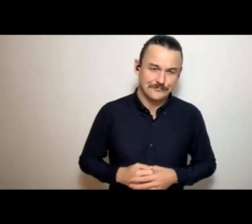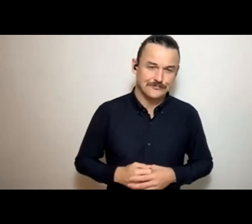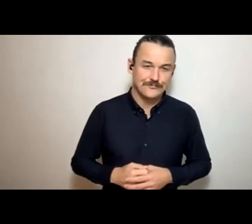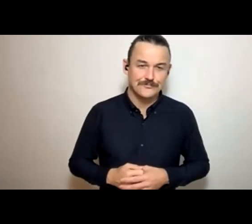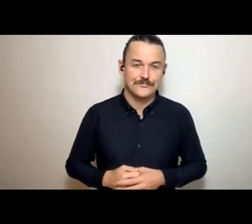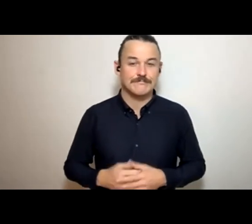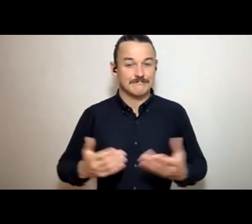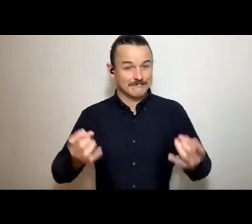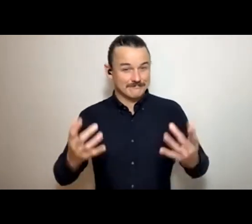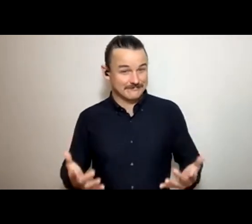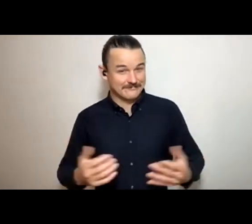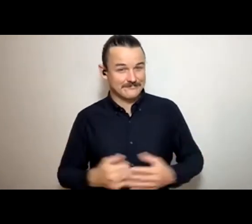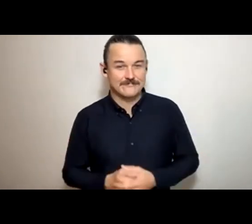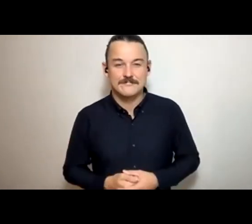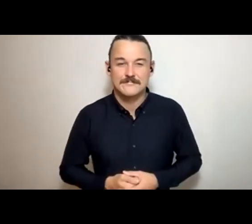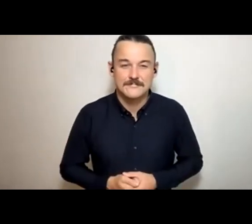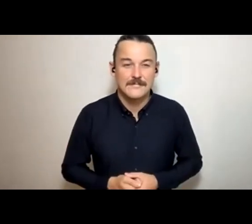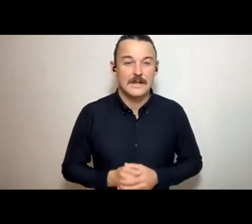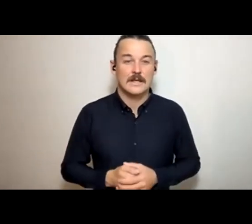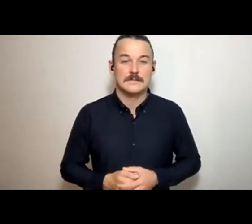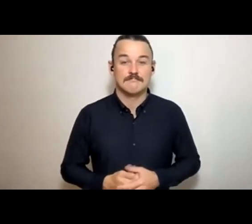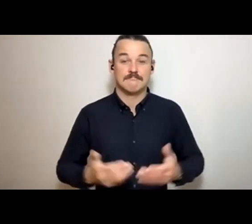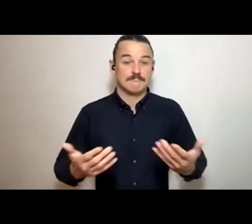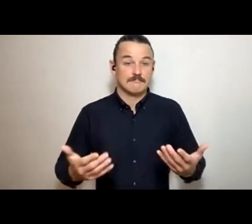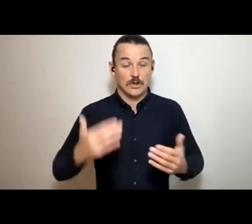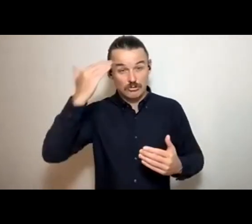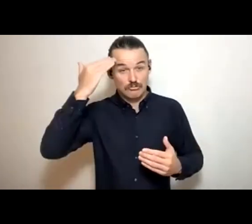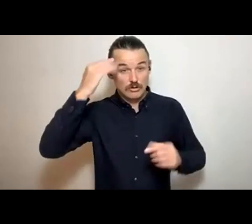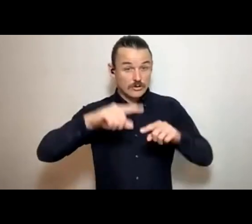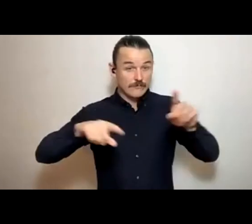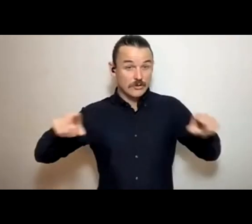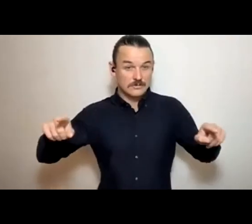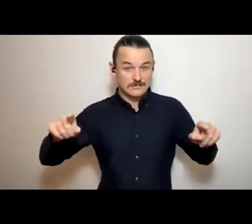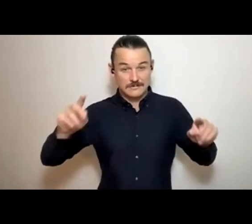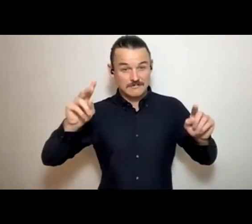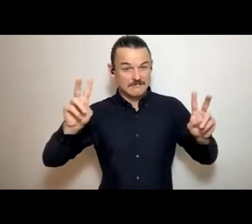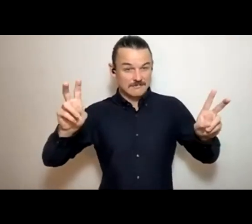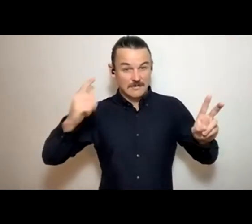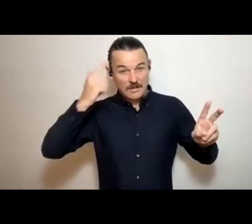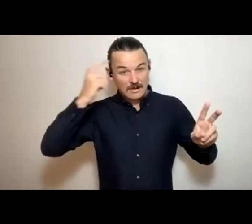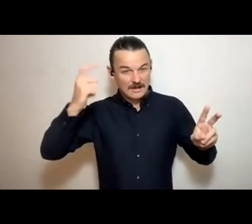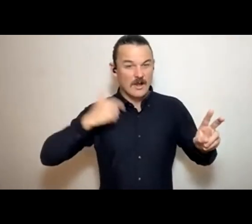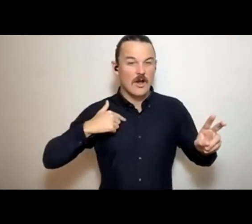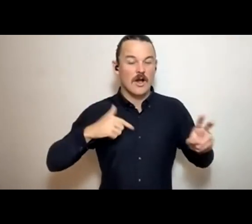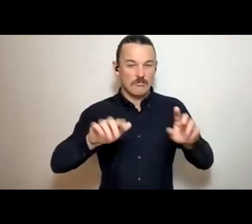goes. So it began in 1998. I wrote an honours thesis at UTS called,